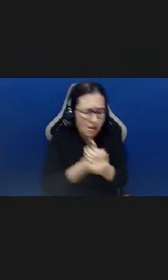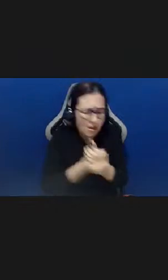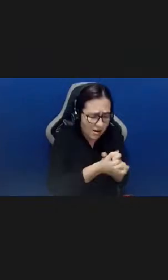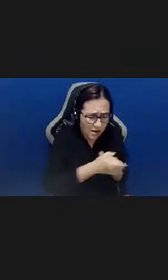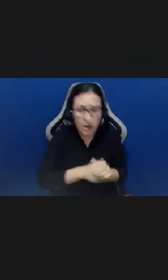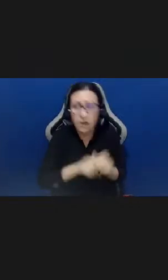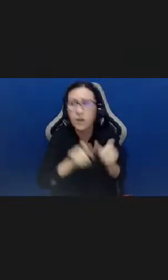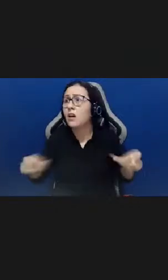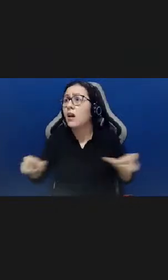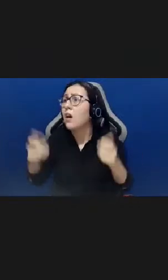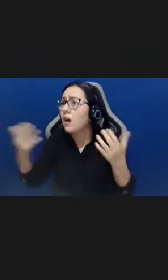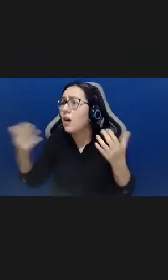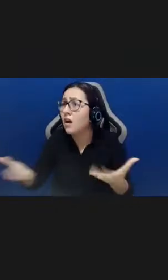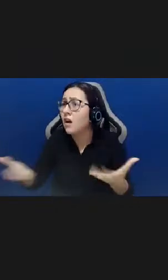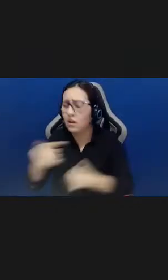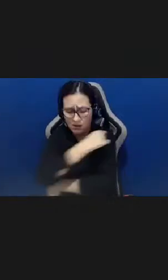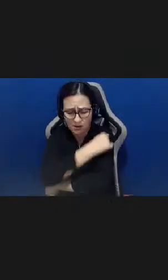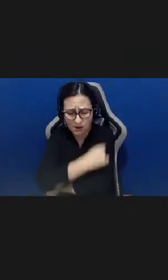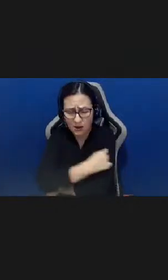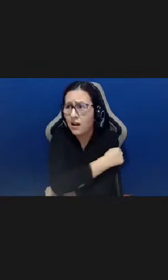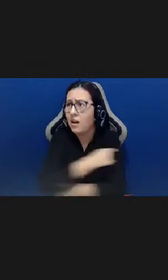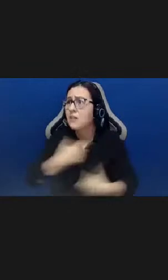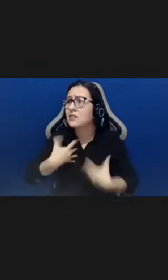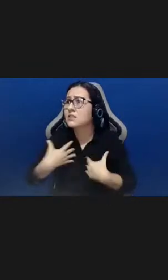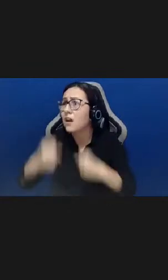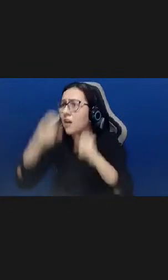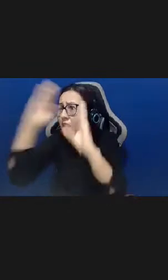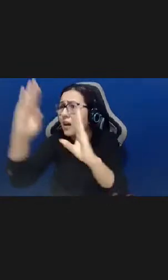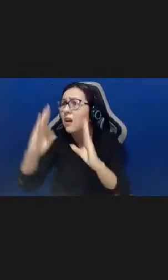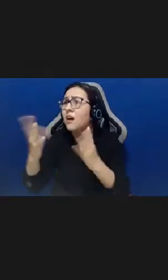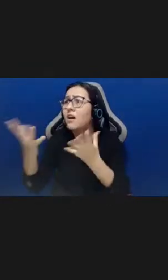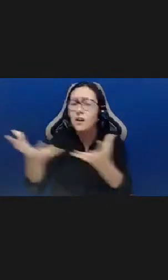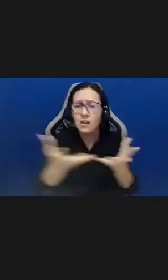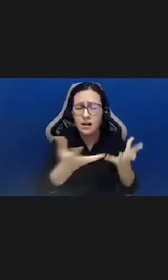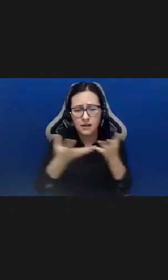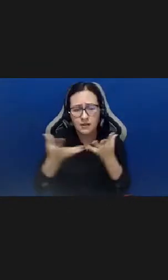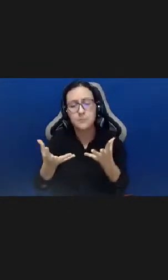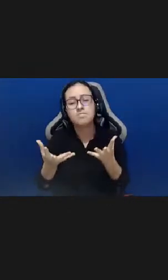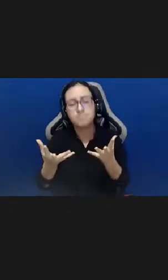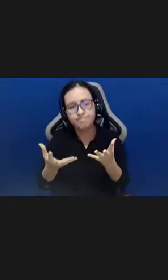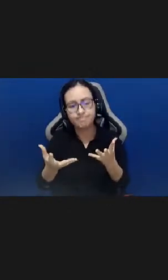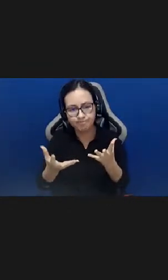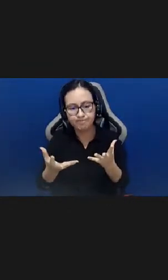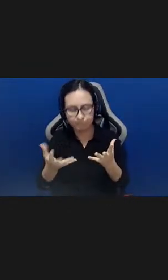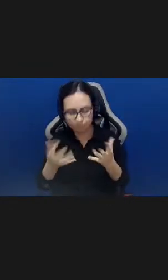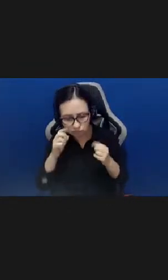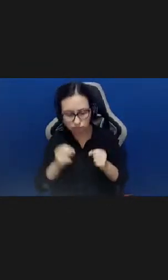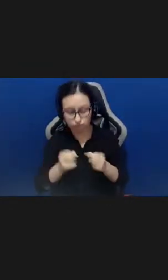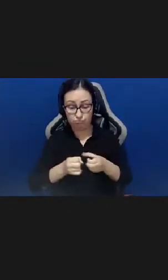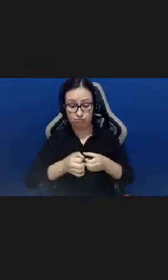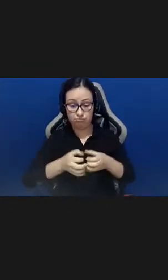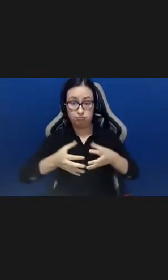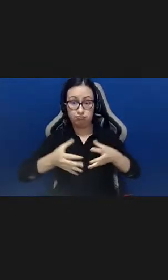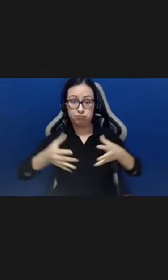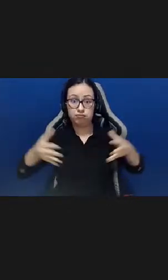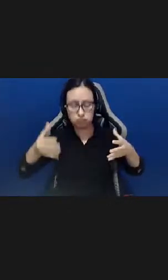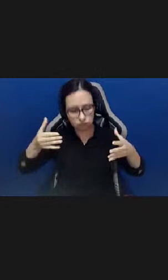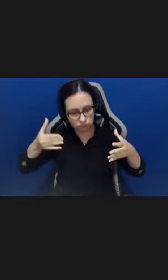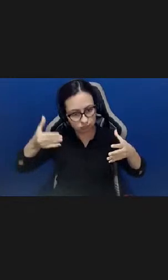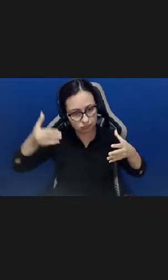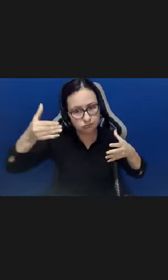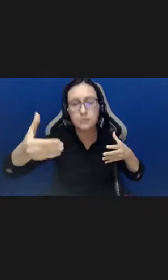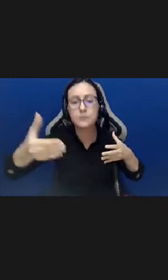after exposure. So we can expect an increased help-seeking behavior. Now, that help-seeking behavior, we need to understand